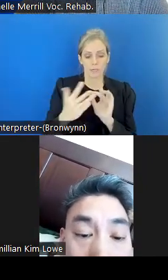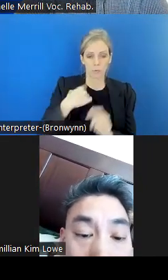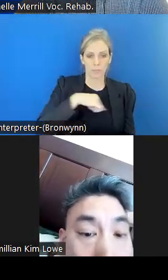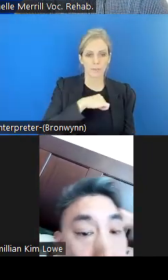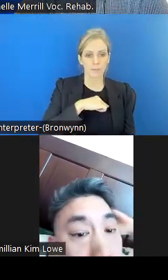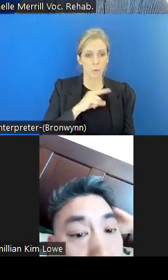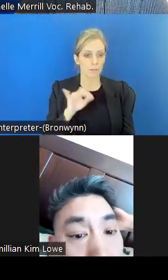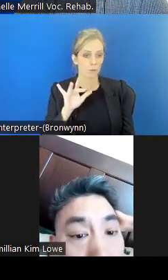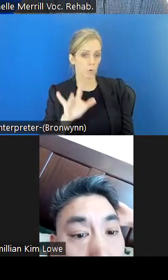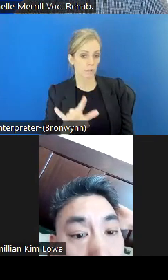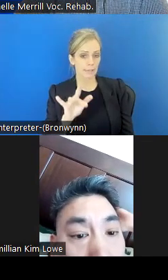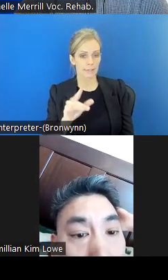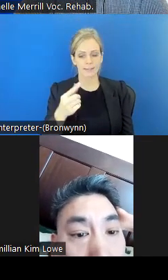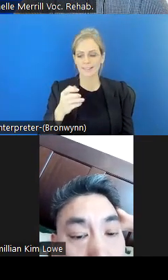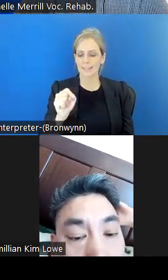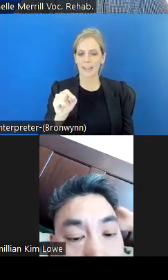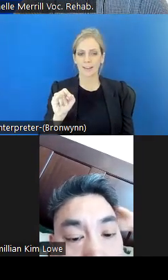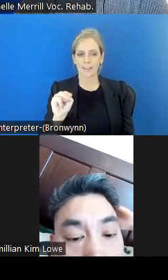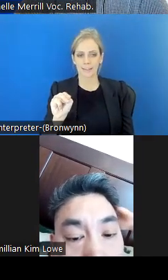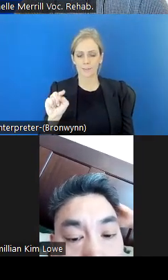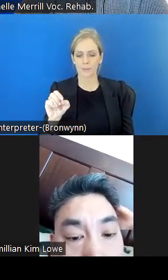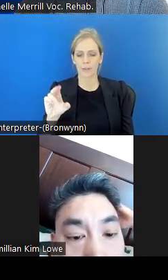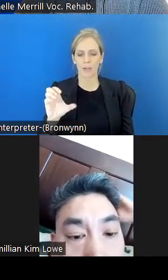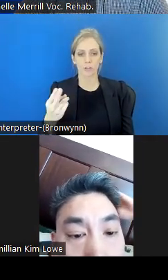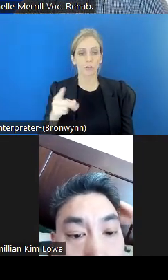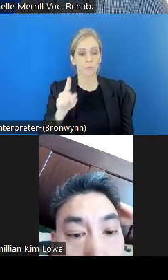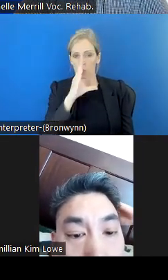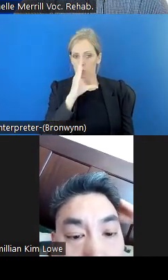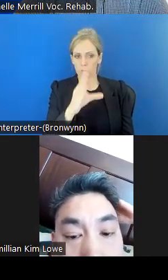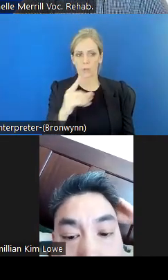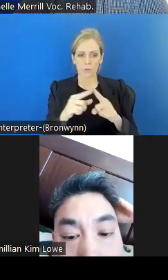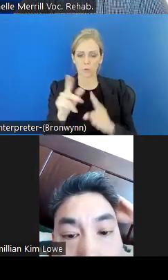you straight to the ability to contact Ken Pearson,